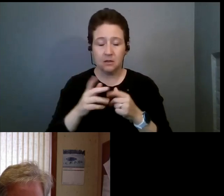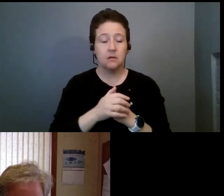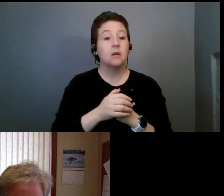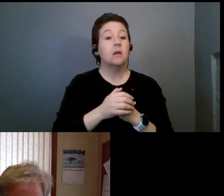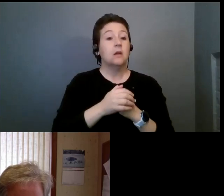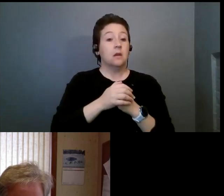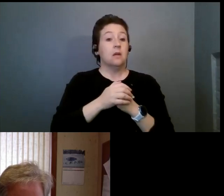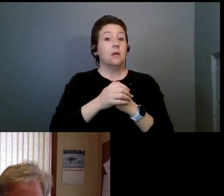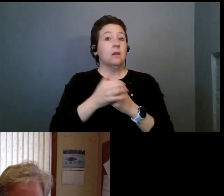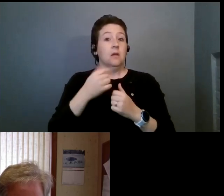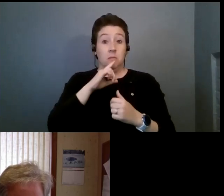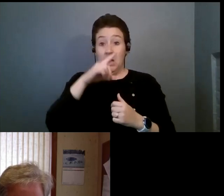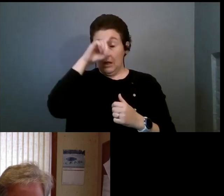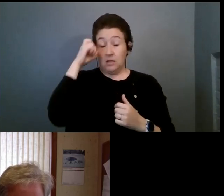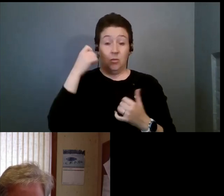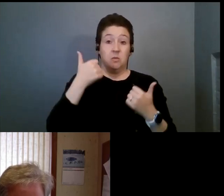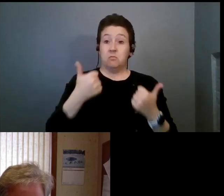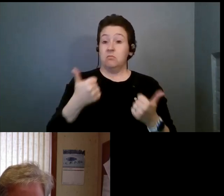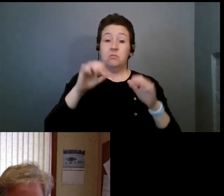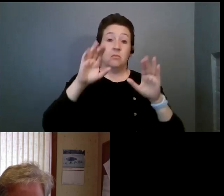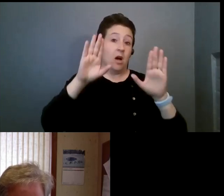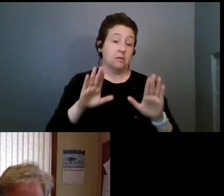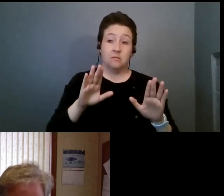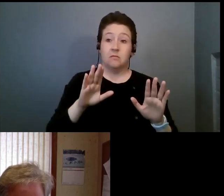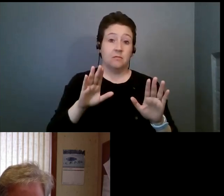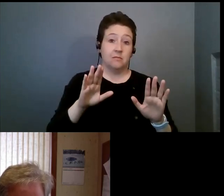we had a very positive summer, very few